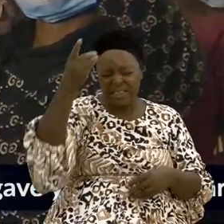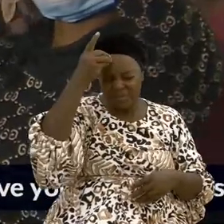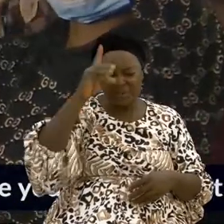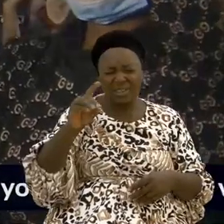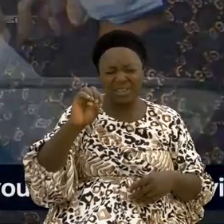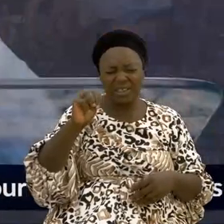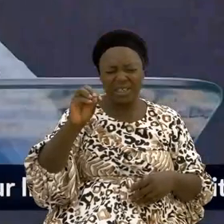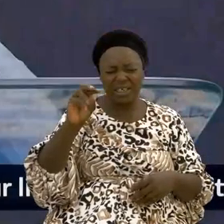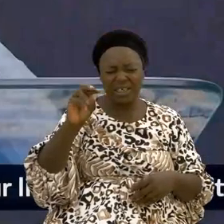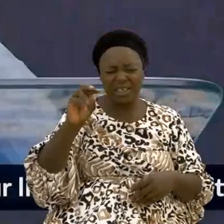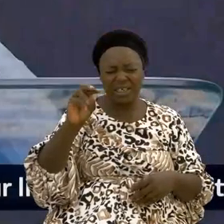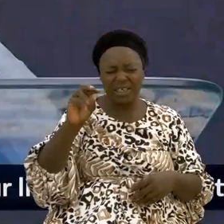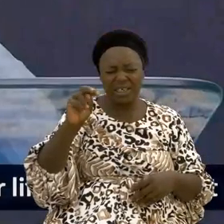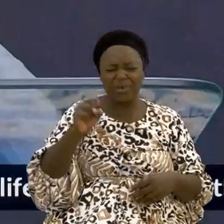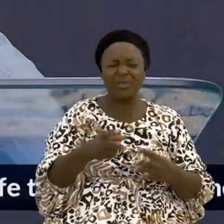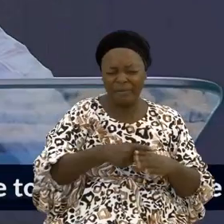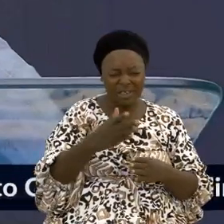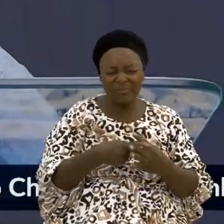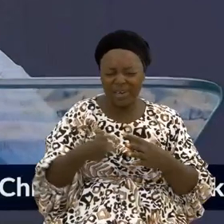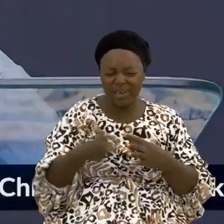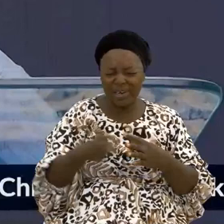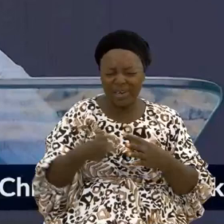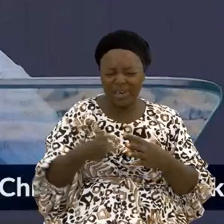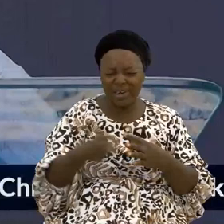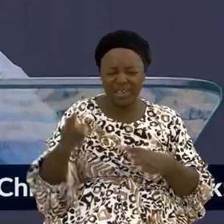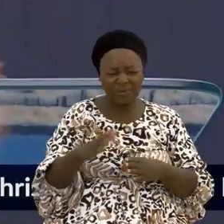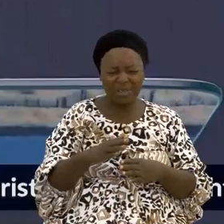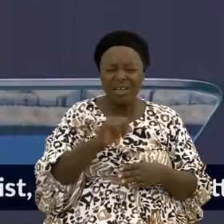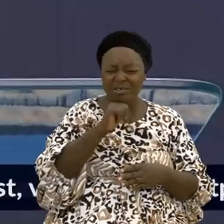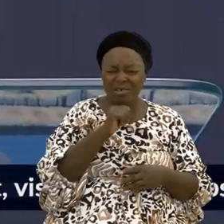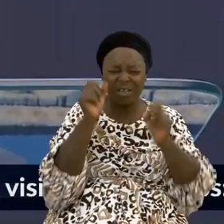away. Incurable disease, vanish away.